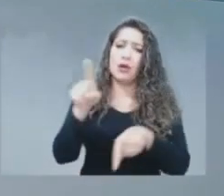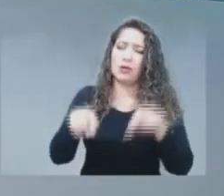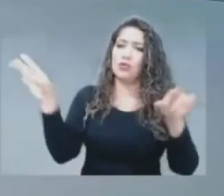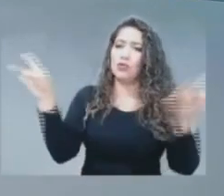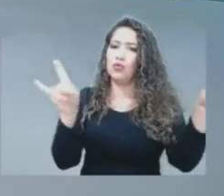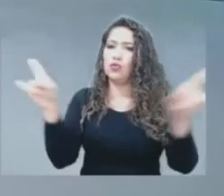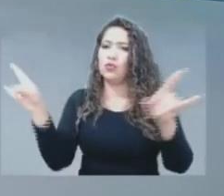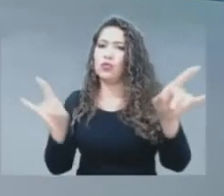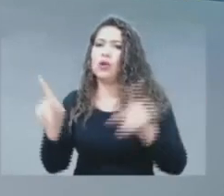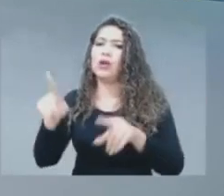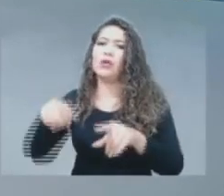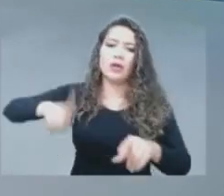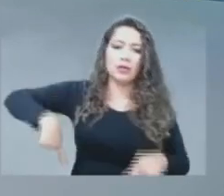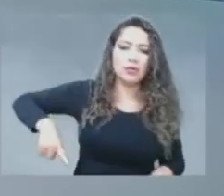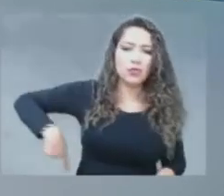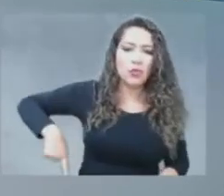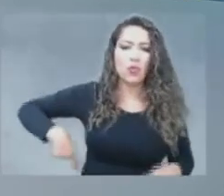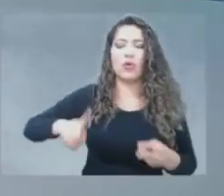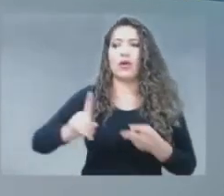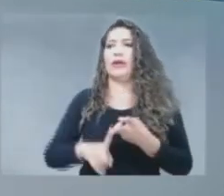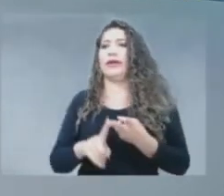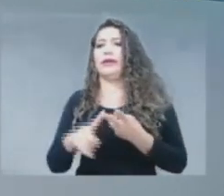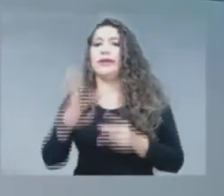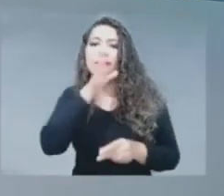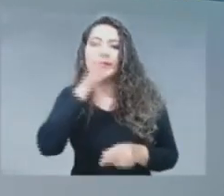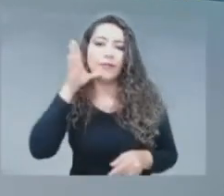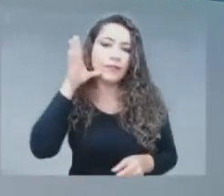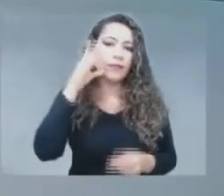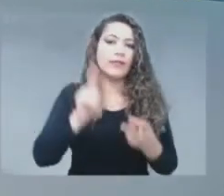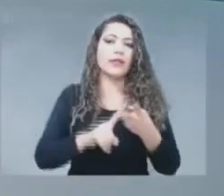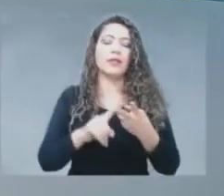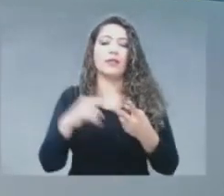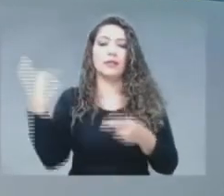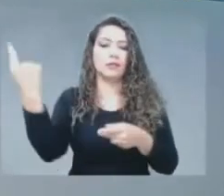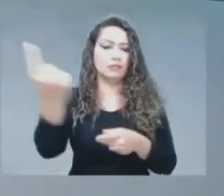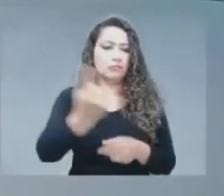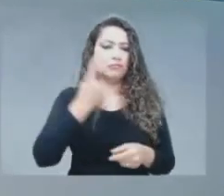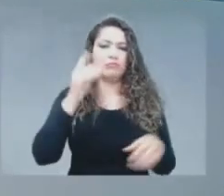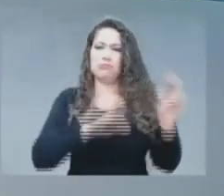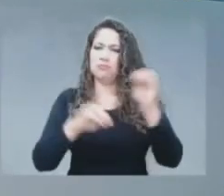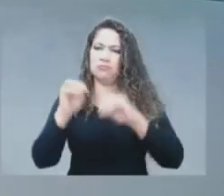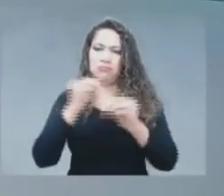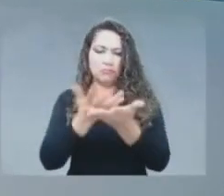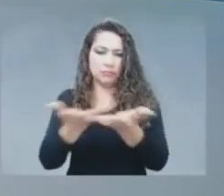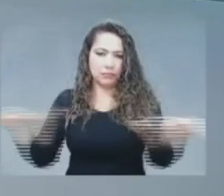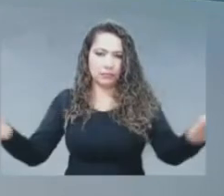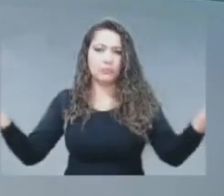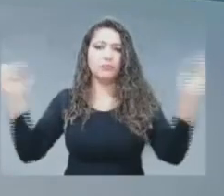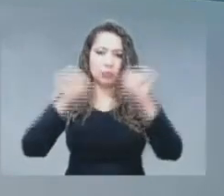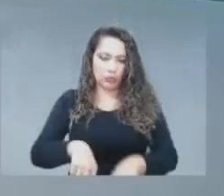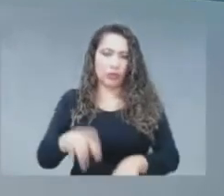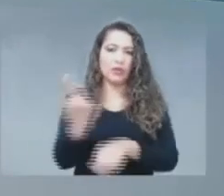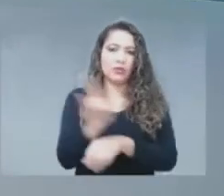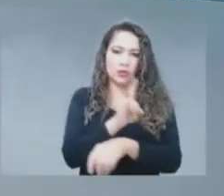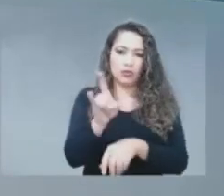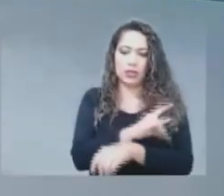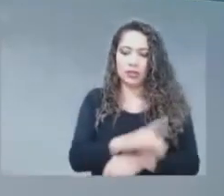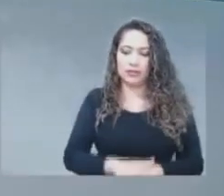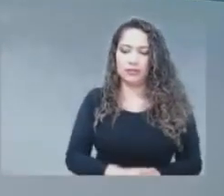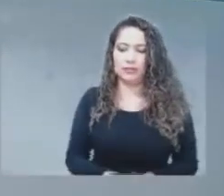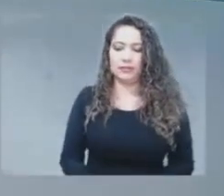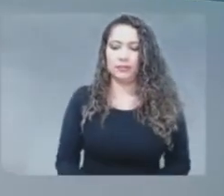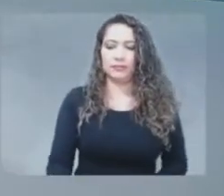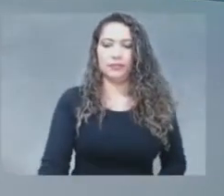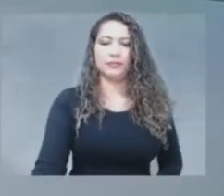can do it. Right now, there's been used in schools located in rural areas and other productive areas. The anti-regulation about